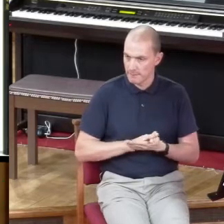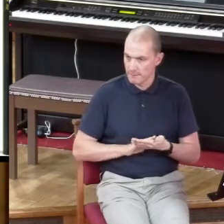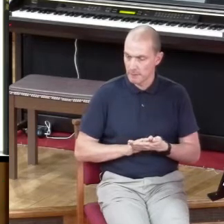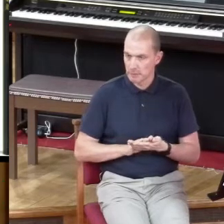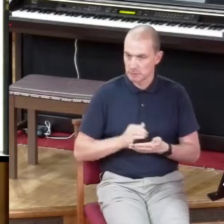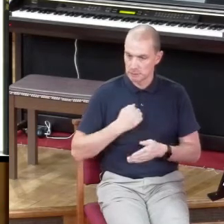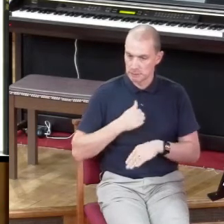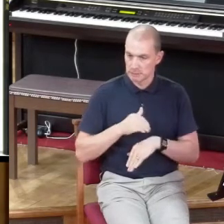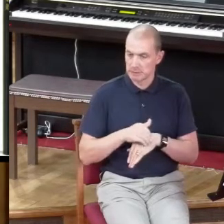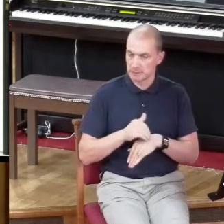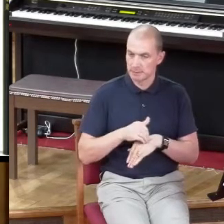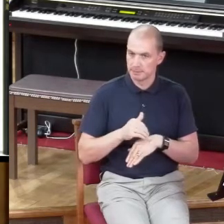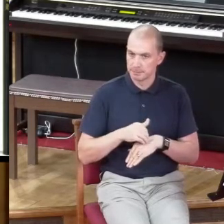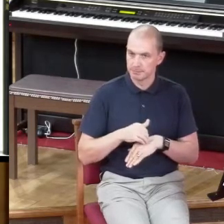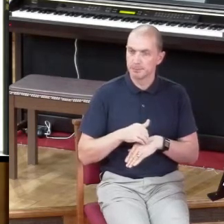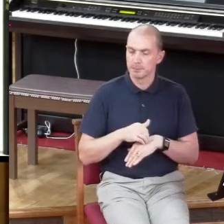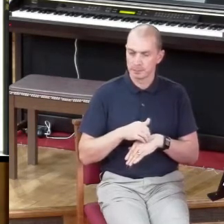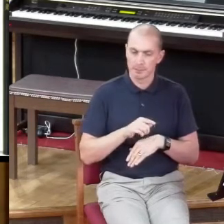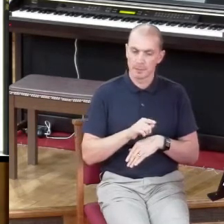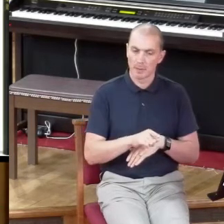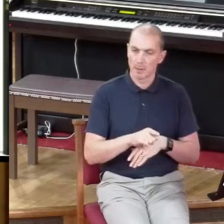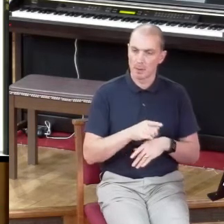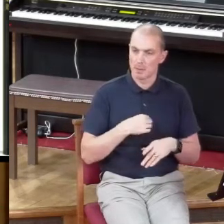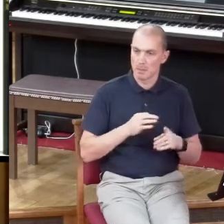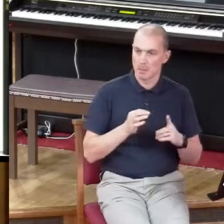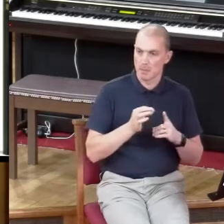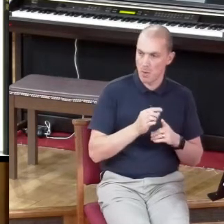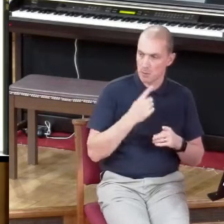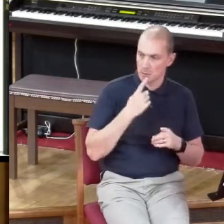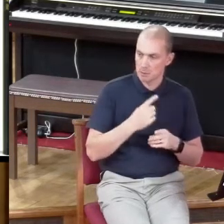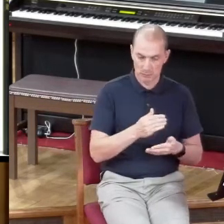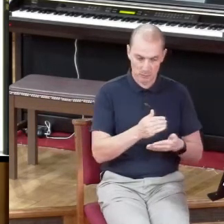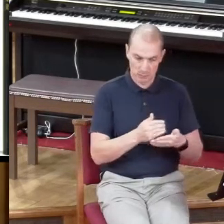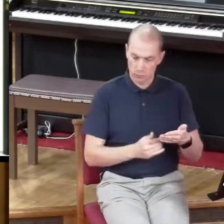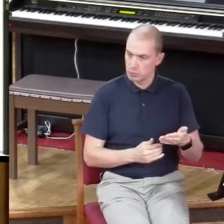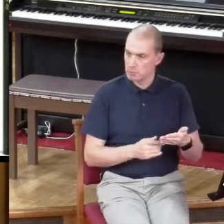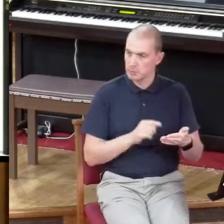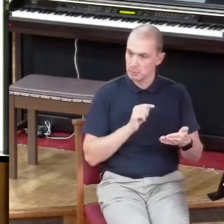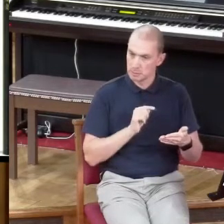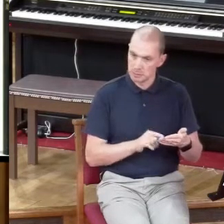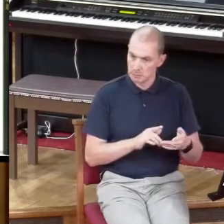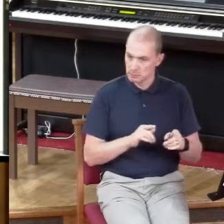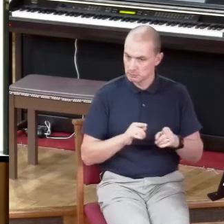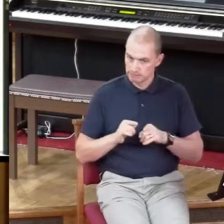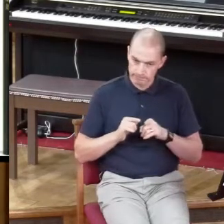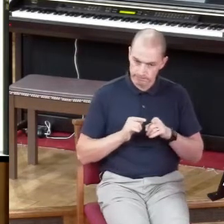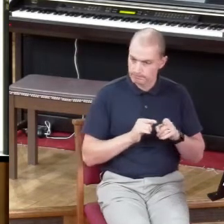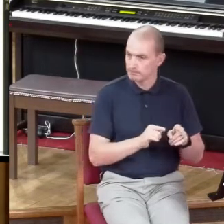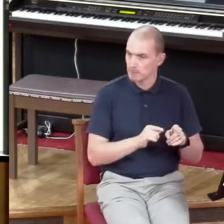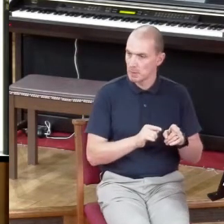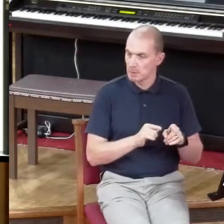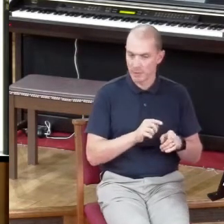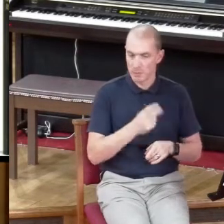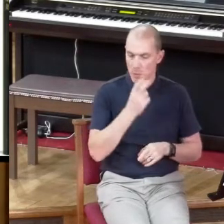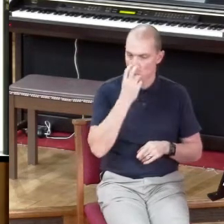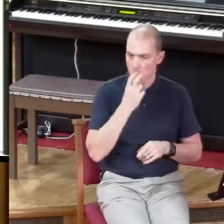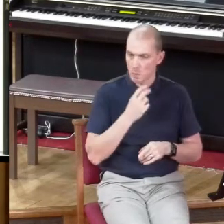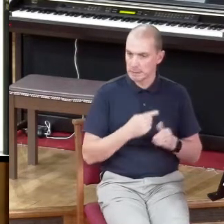didn't have our New Testament. When he's talking about according to the scriptures, he's talking about according to what we call the Old